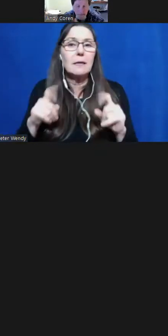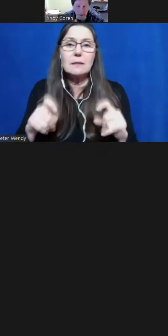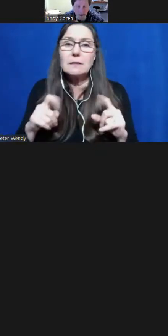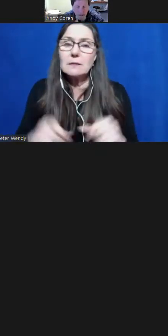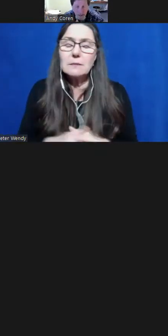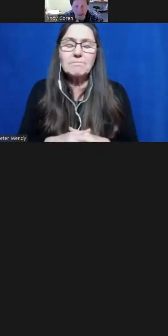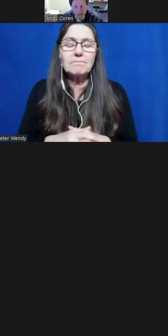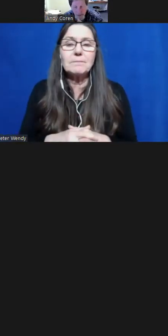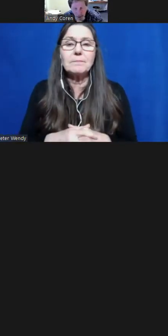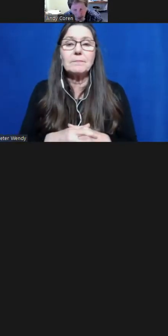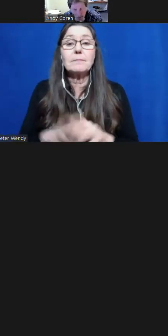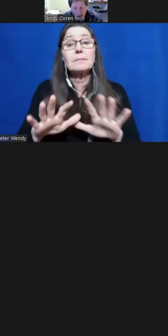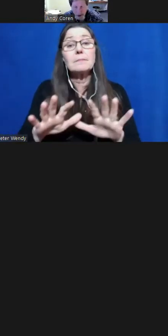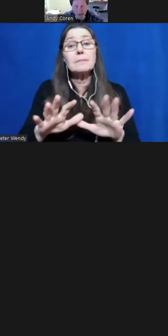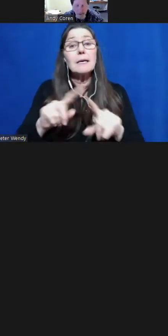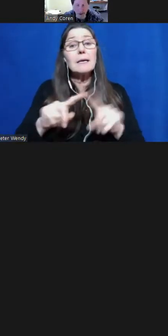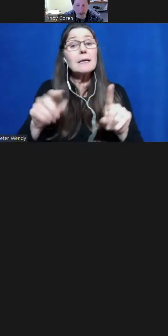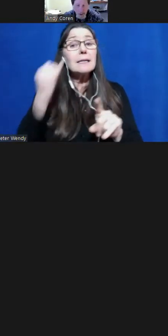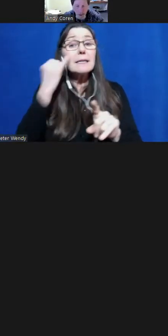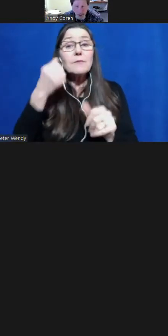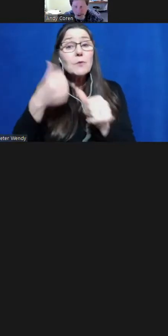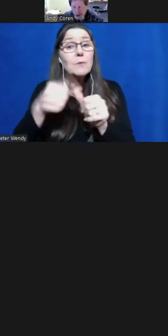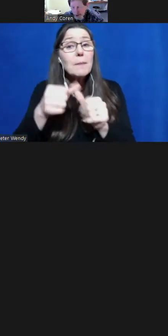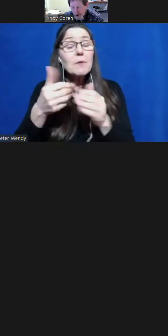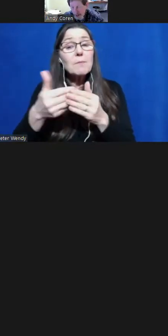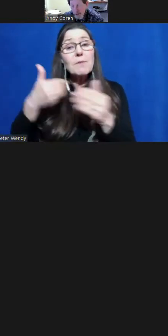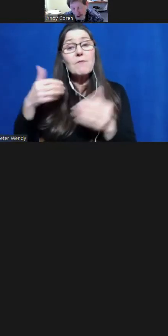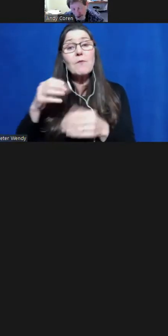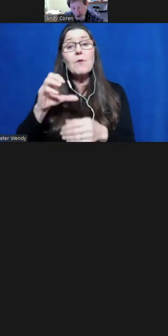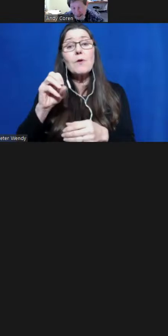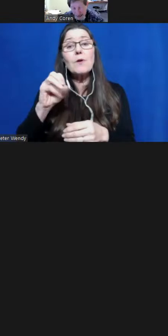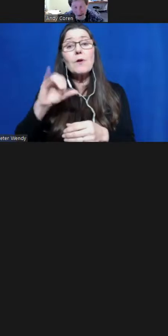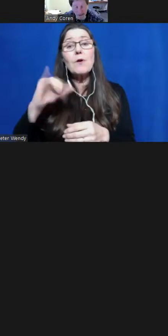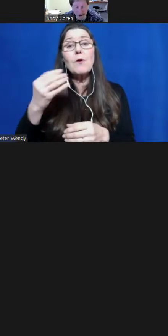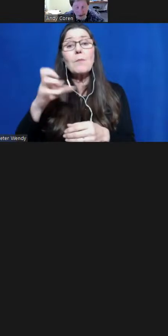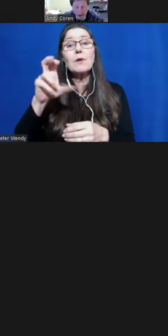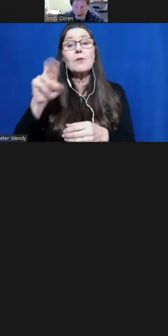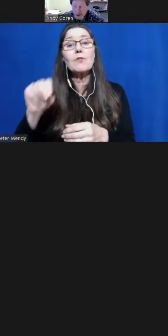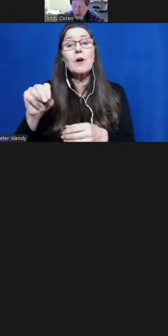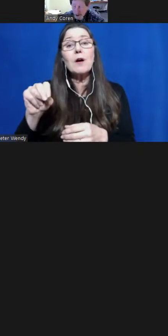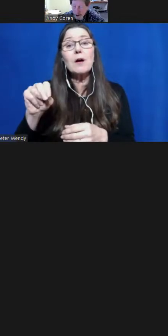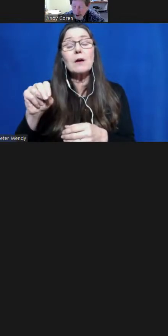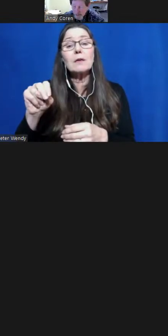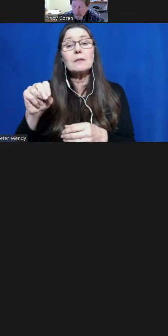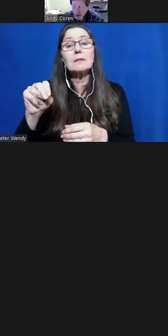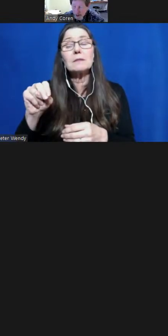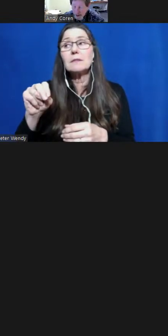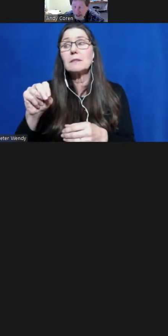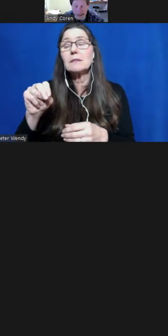So if you remember before Omicron, they were churning out results